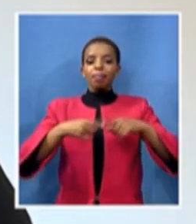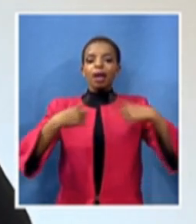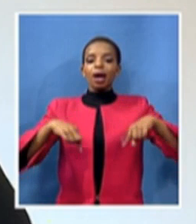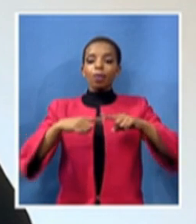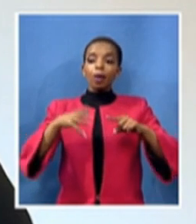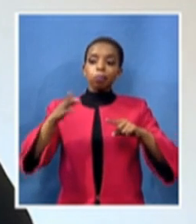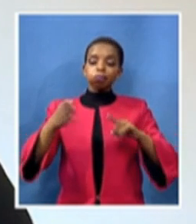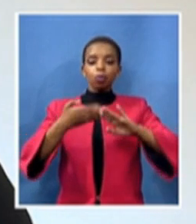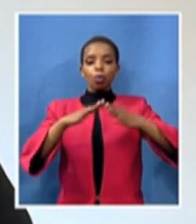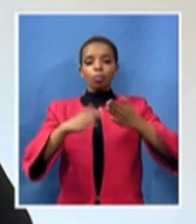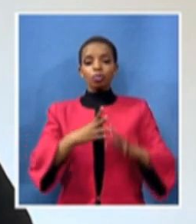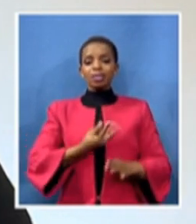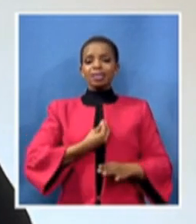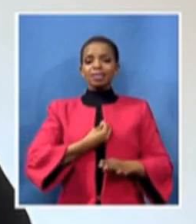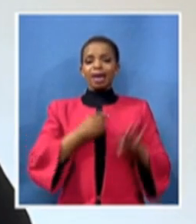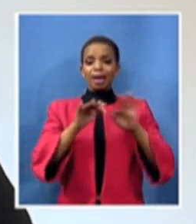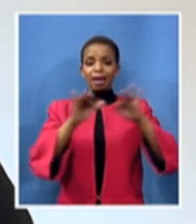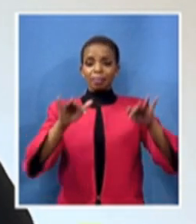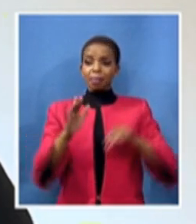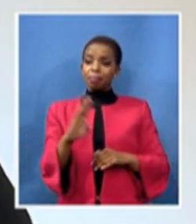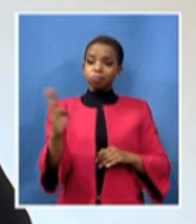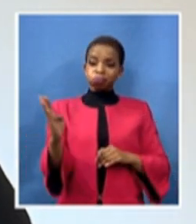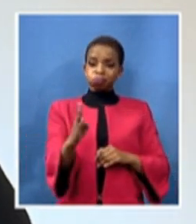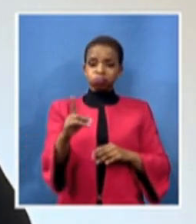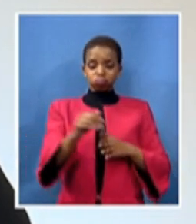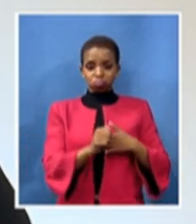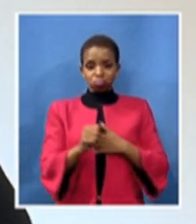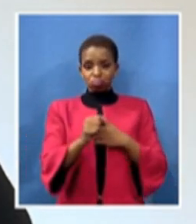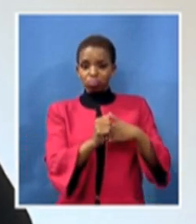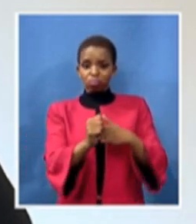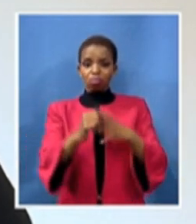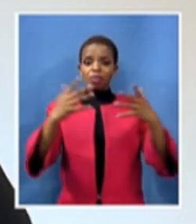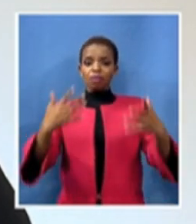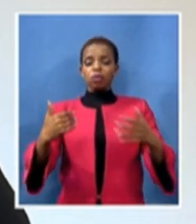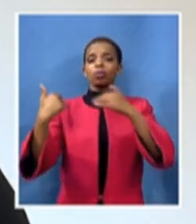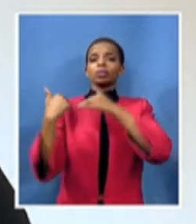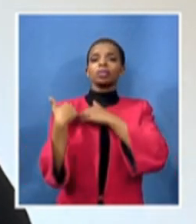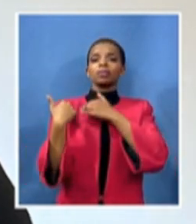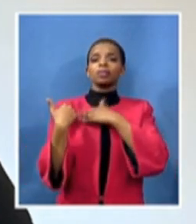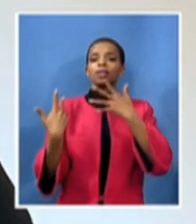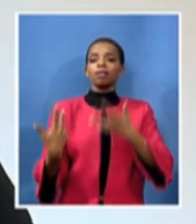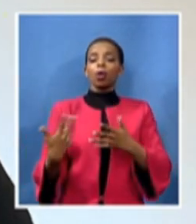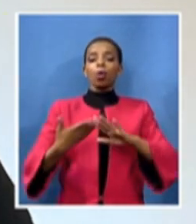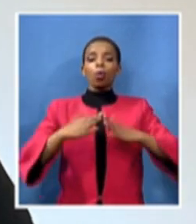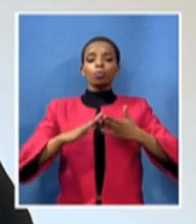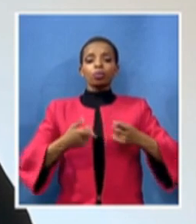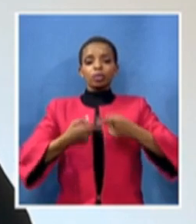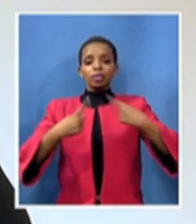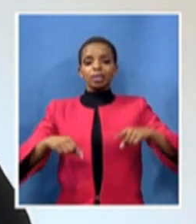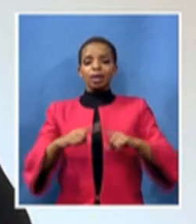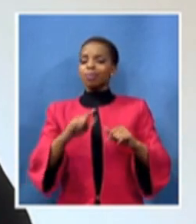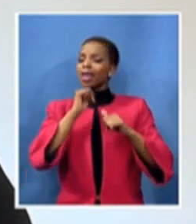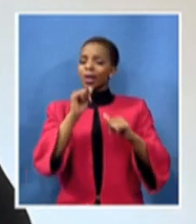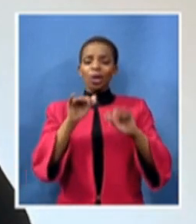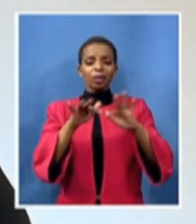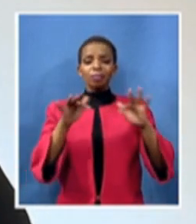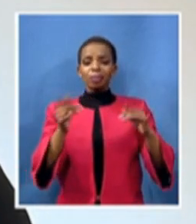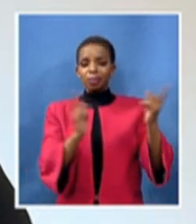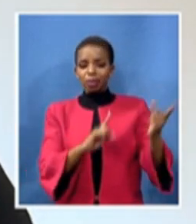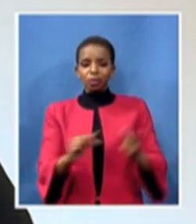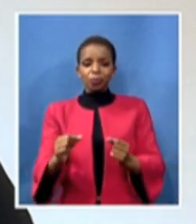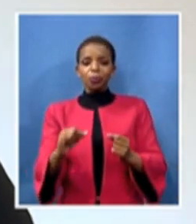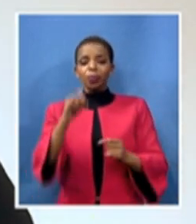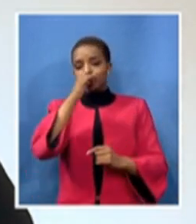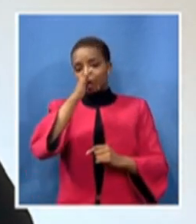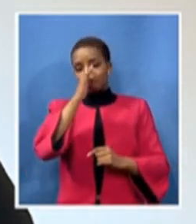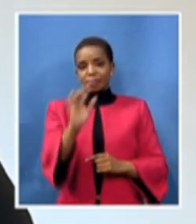be the guardians of safety for our communities, not the perpetrators of crime. The rehabilitation and